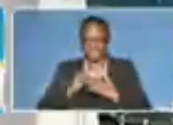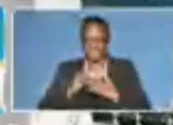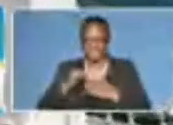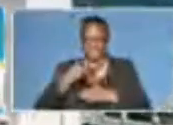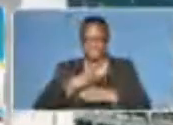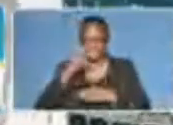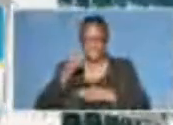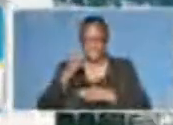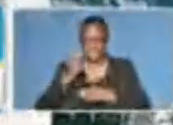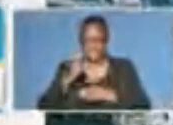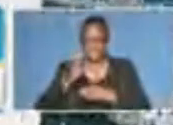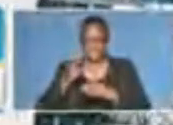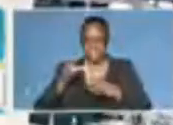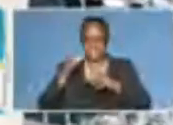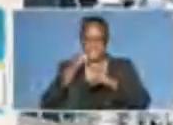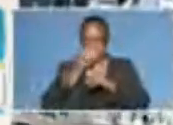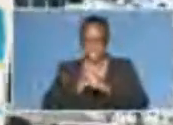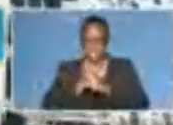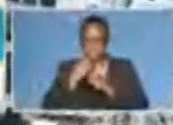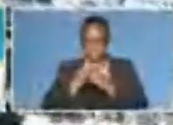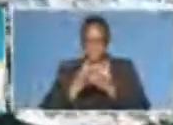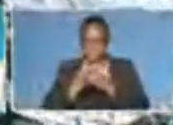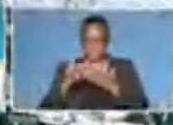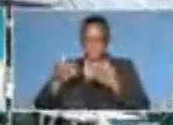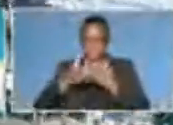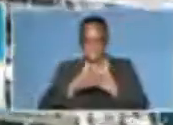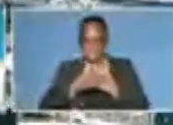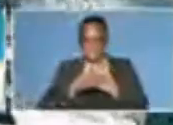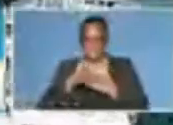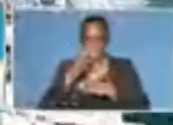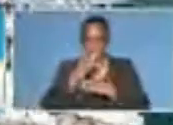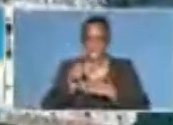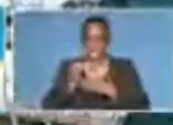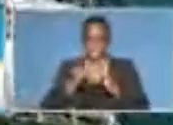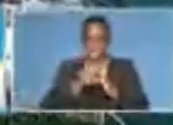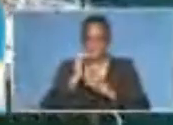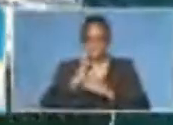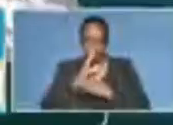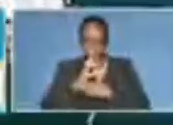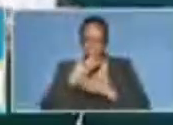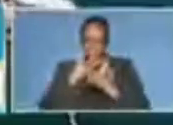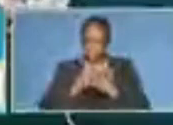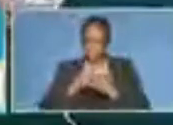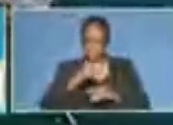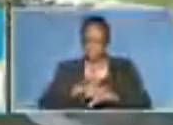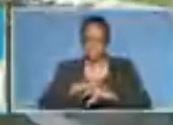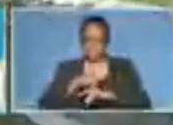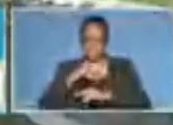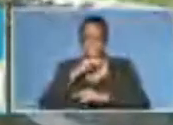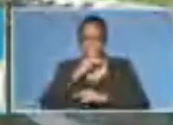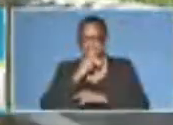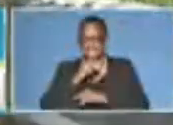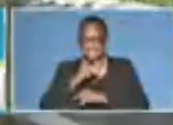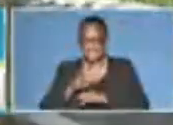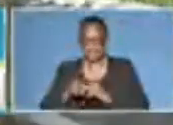plug loopholes where the country is losing millions of dollars from what should otherwise be a very lucrative maritime sector. We have